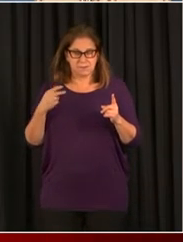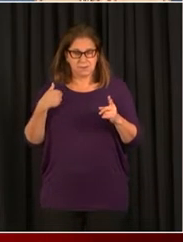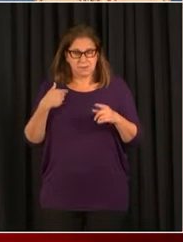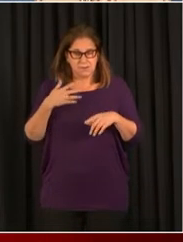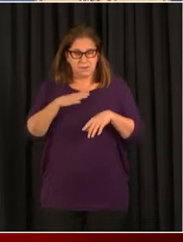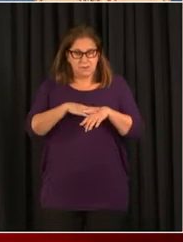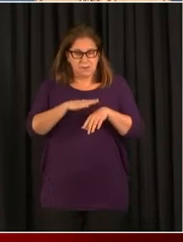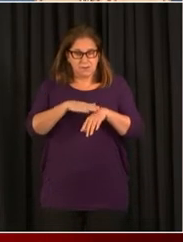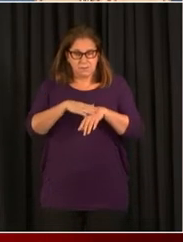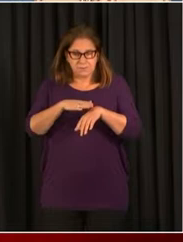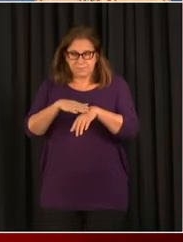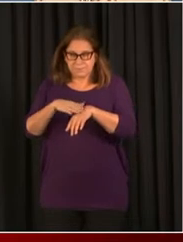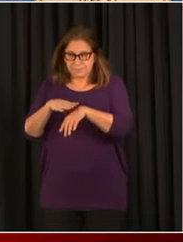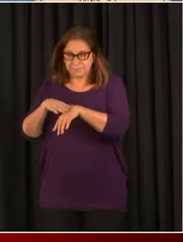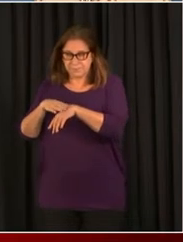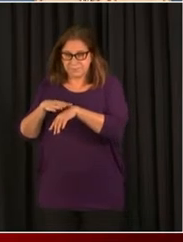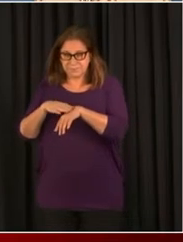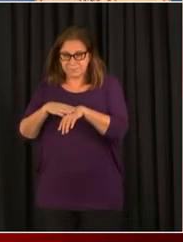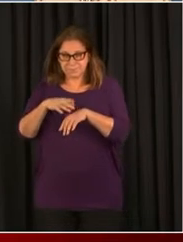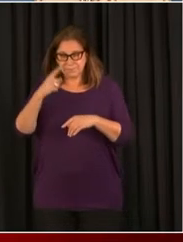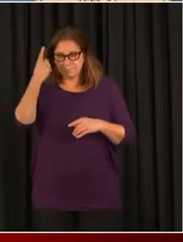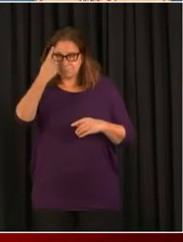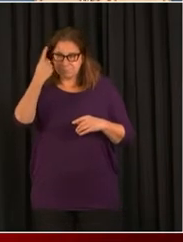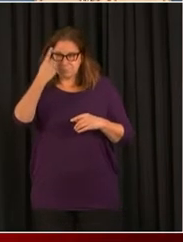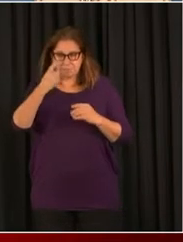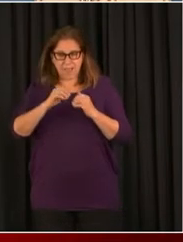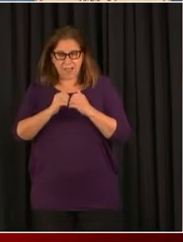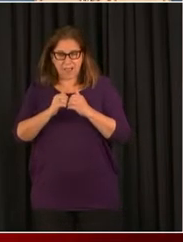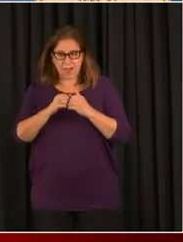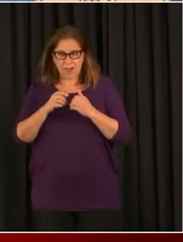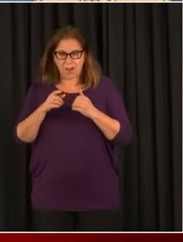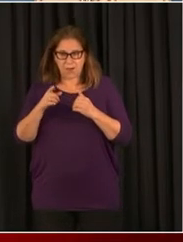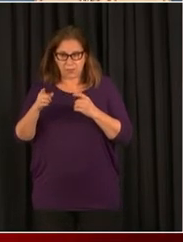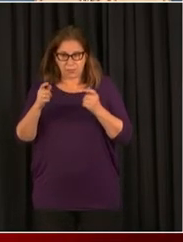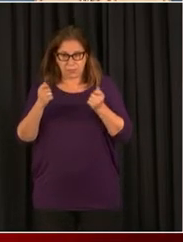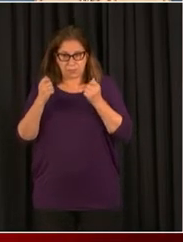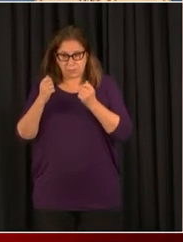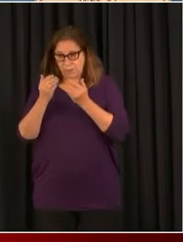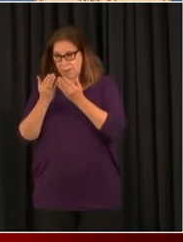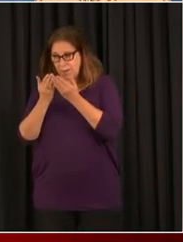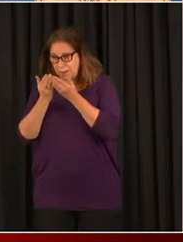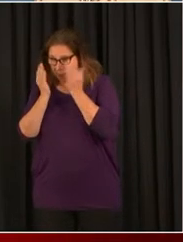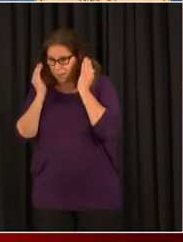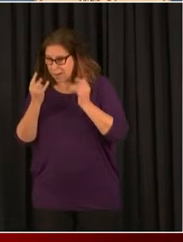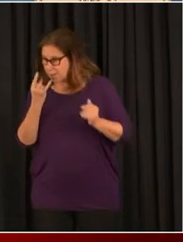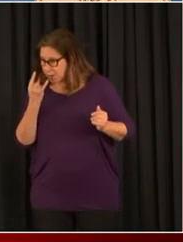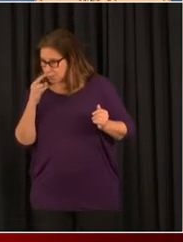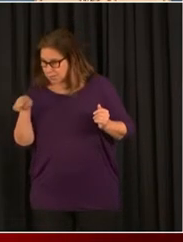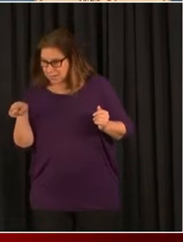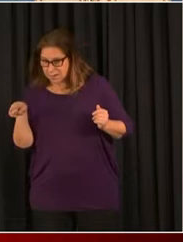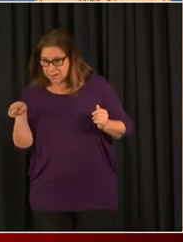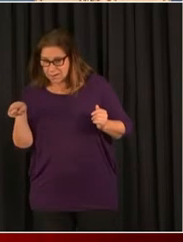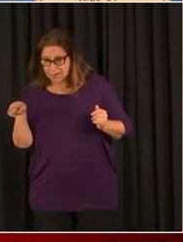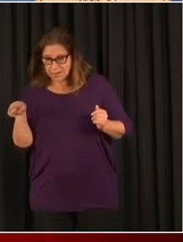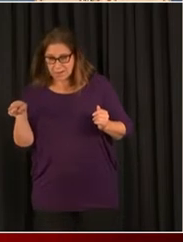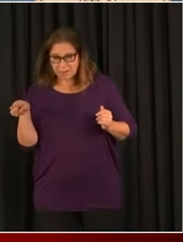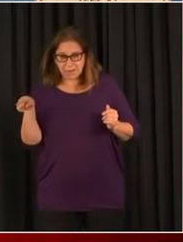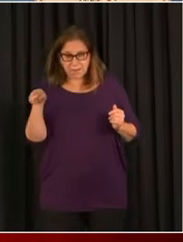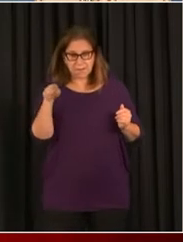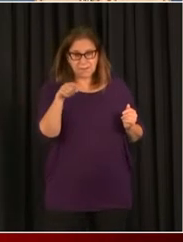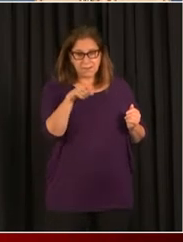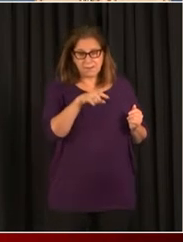thinking about how you're going to celebrate Halloween. Again, we discourage traveling outside of the National Capital